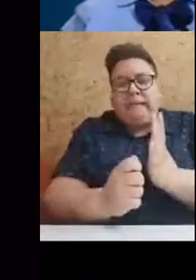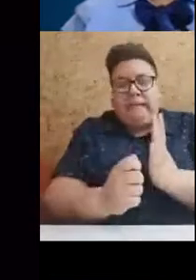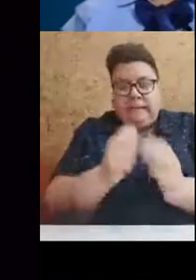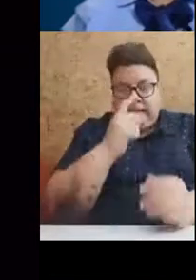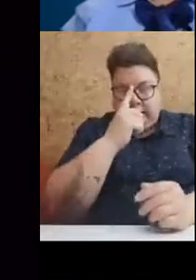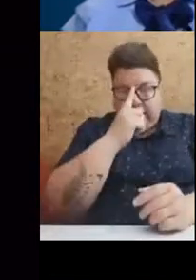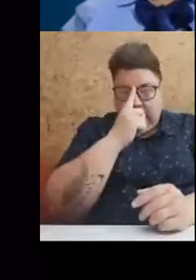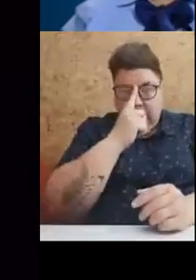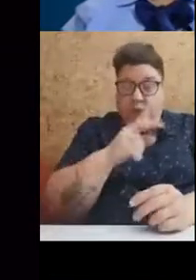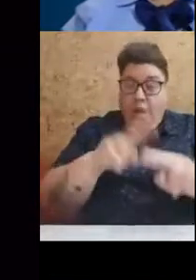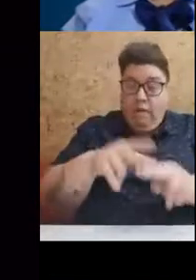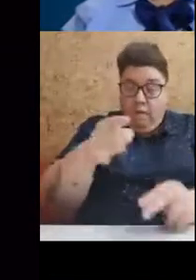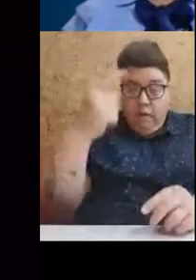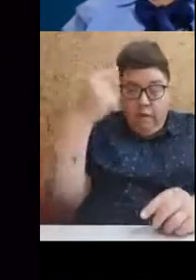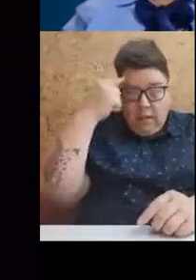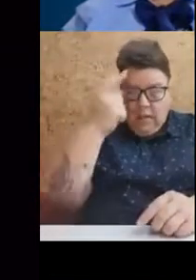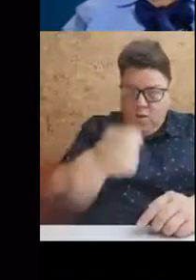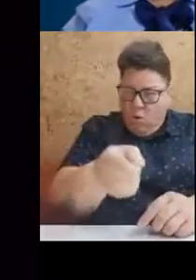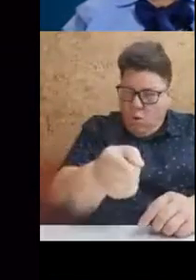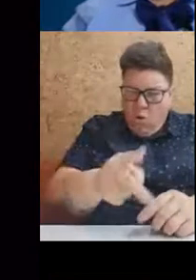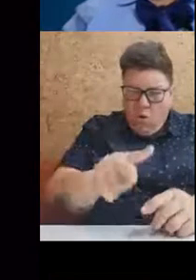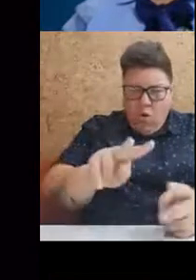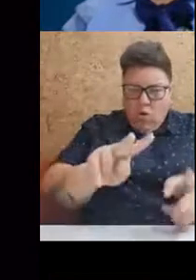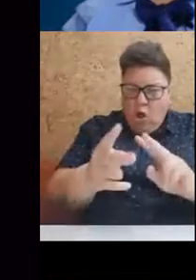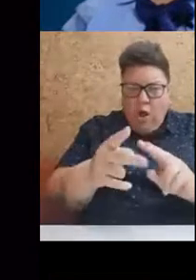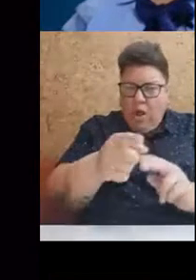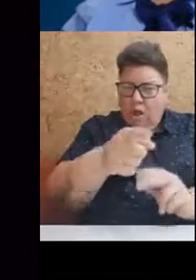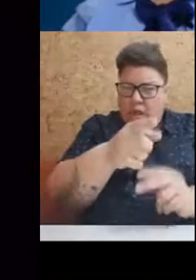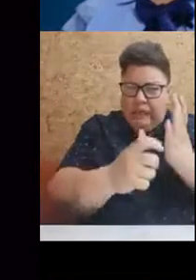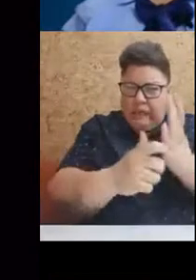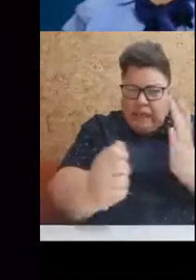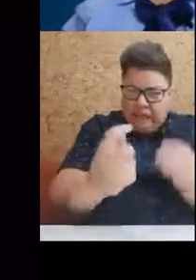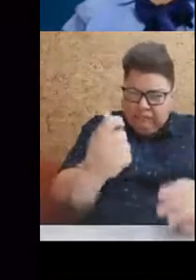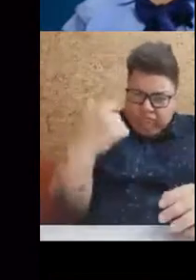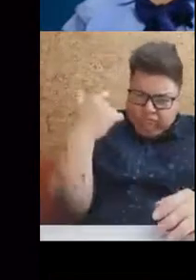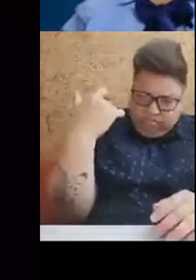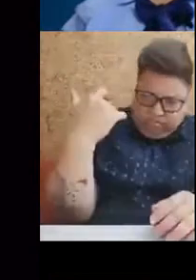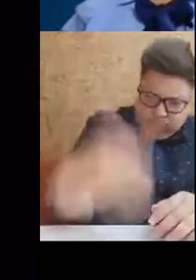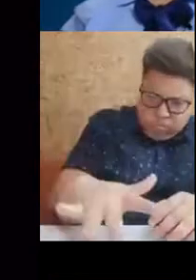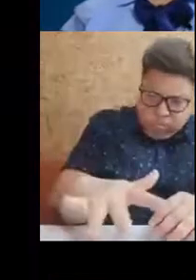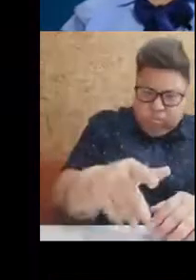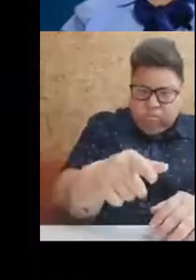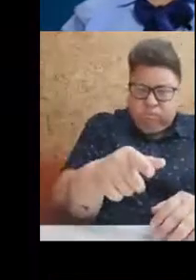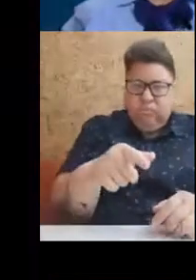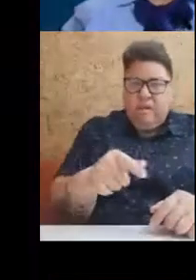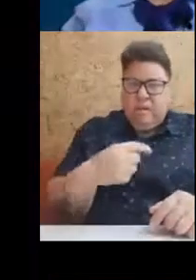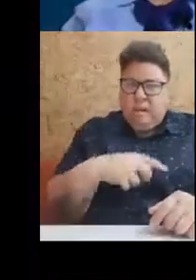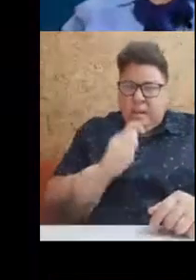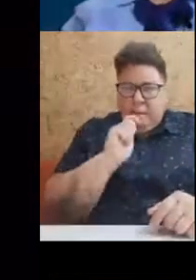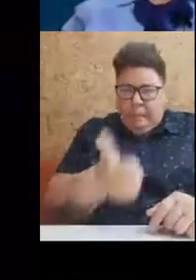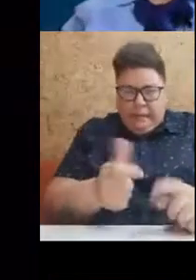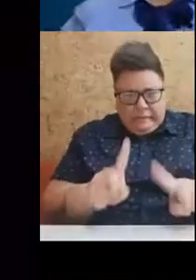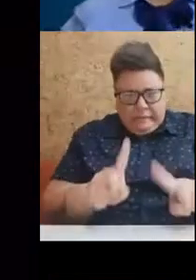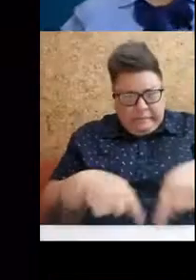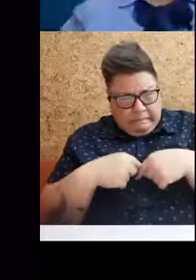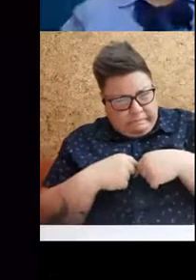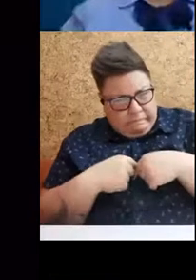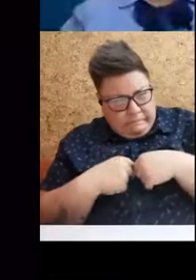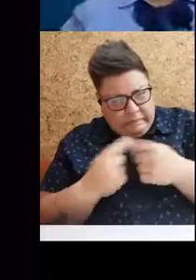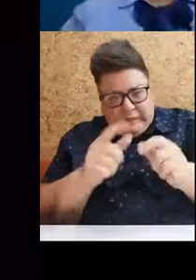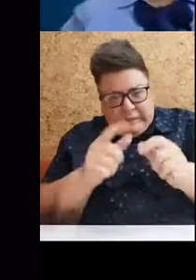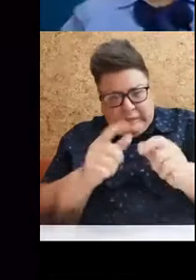just too expensive to hire a tax practitioner to meet the requirements of the current tax system,